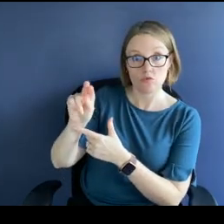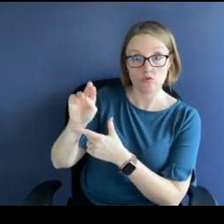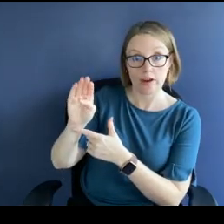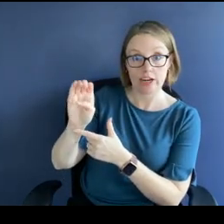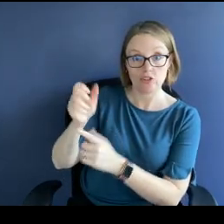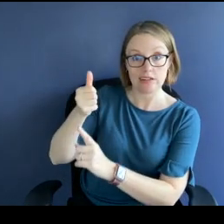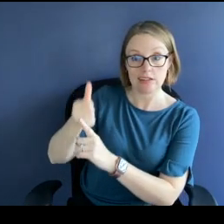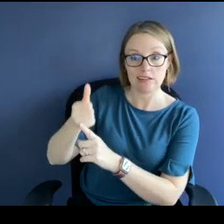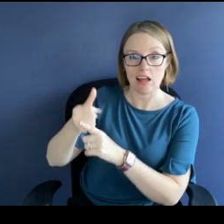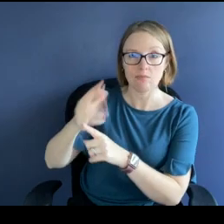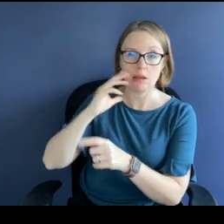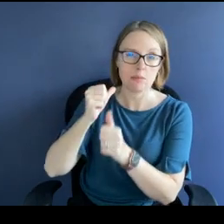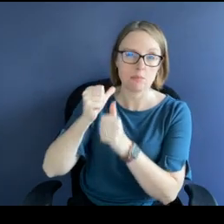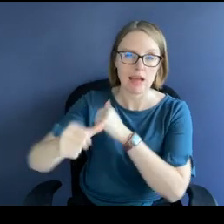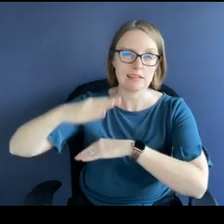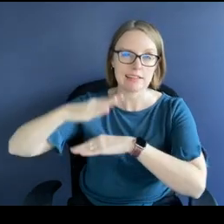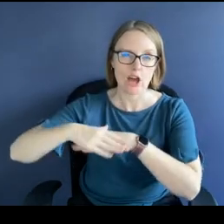inches.